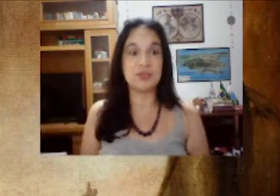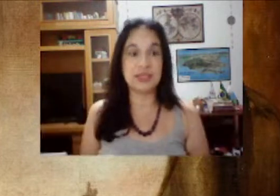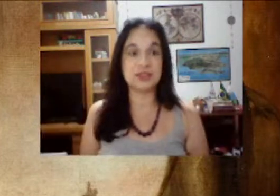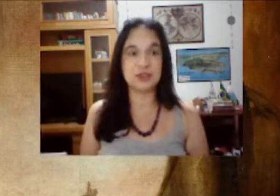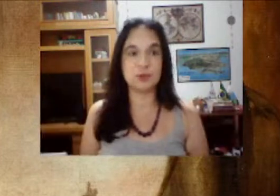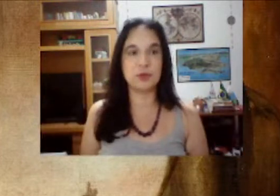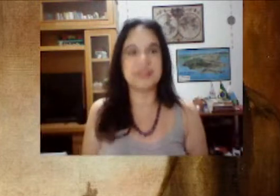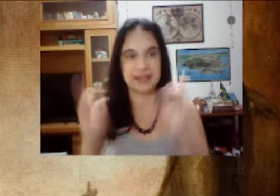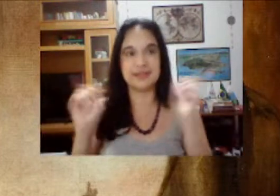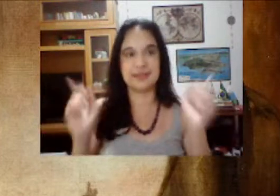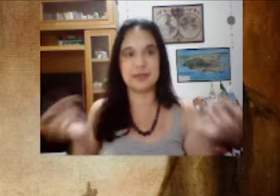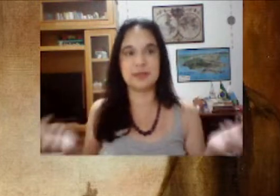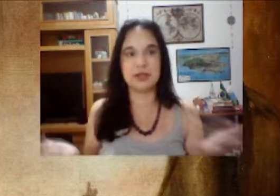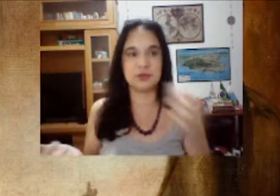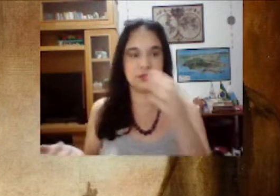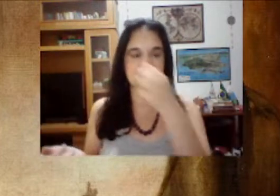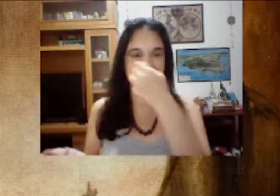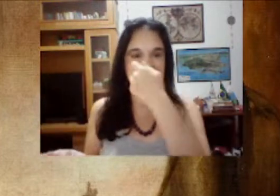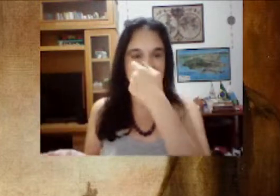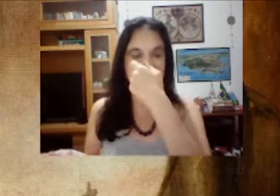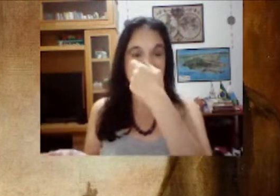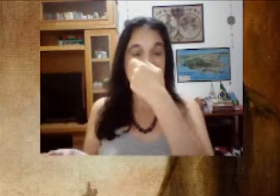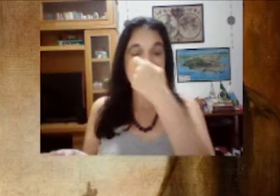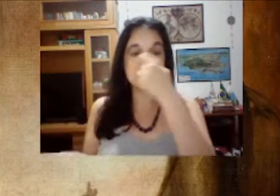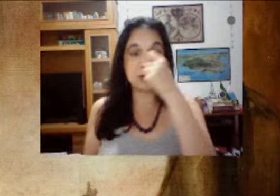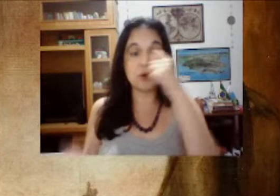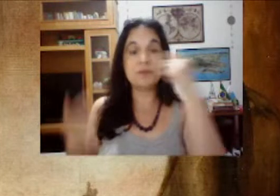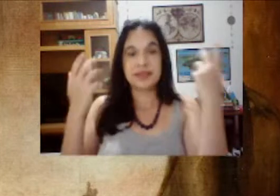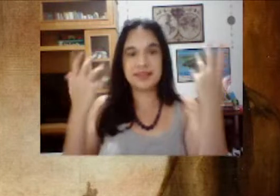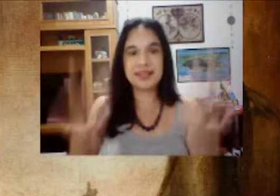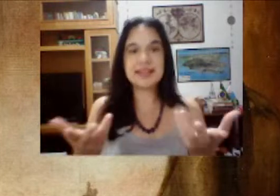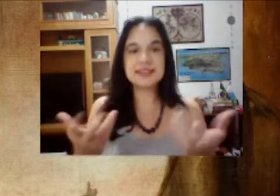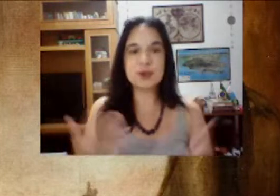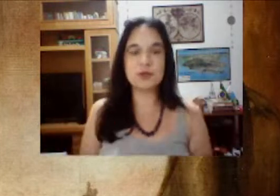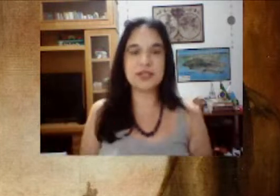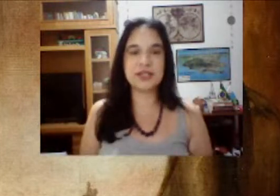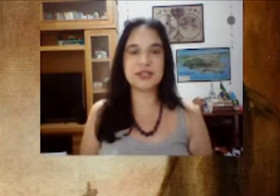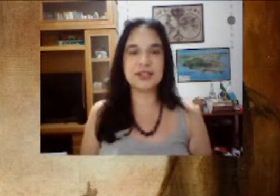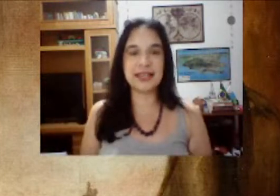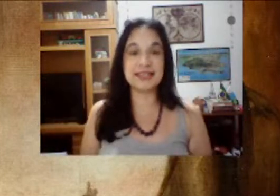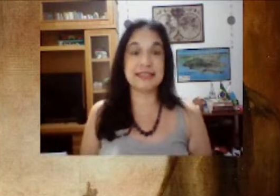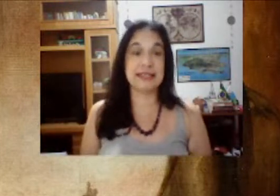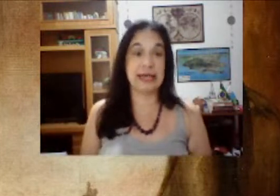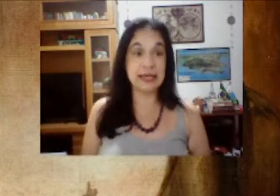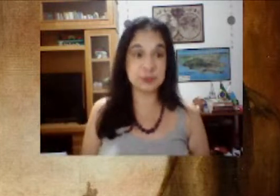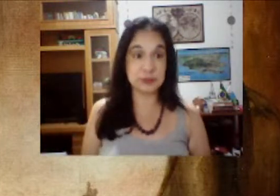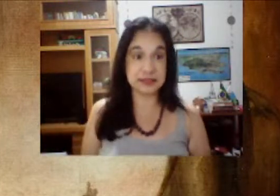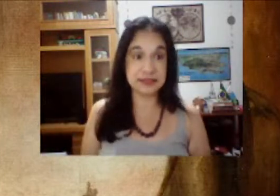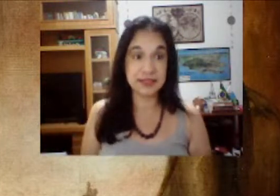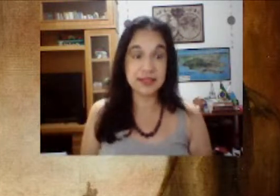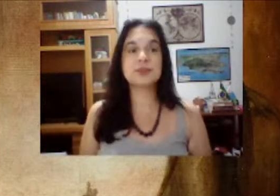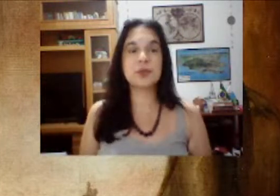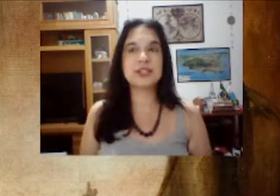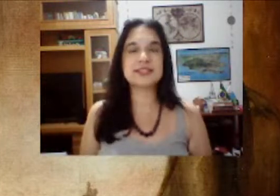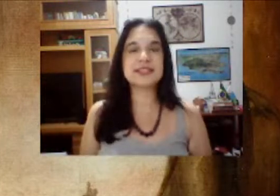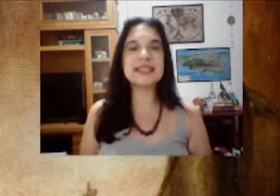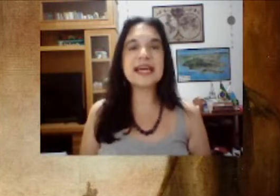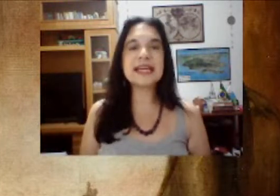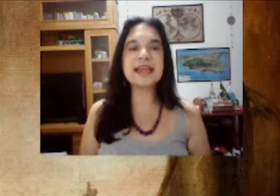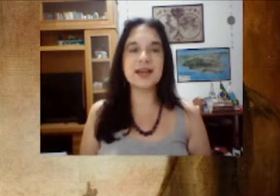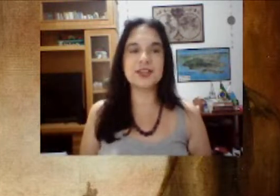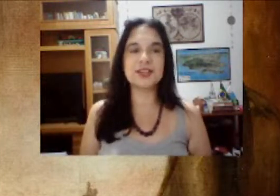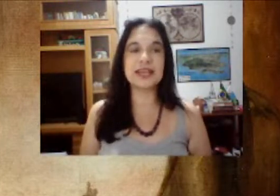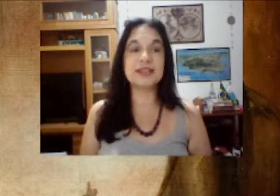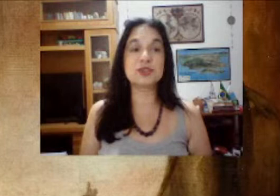say, of these two parts in the thumbnail of the video as well. So, this over here is the husband, which is